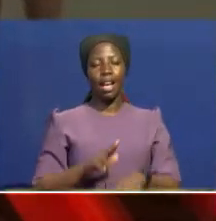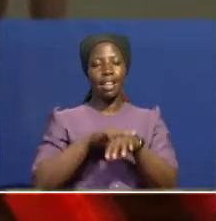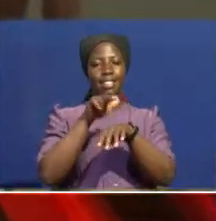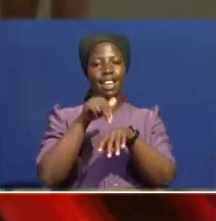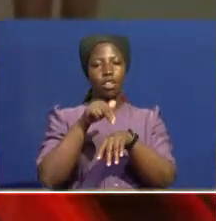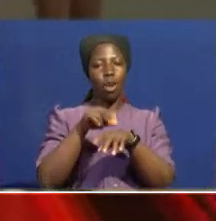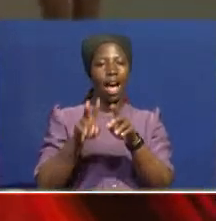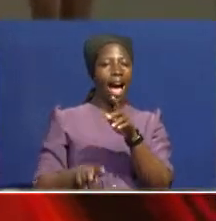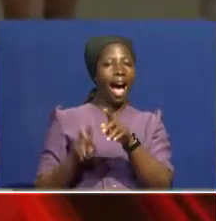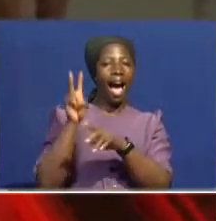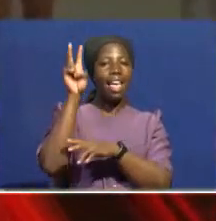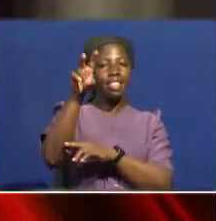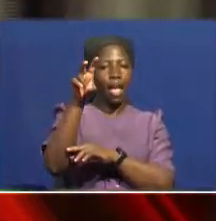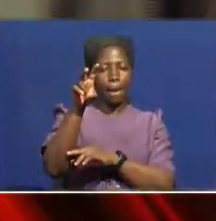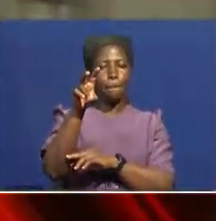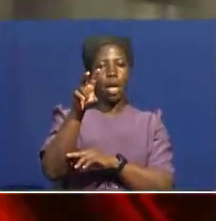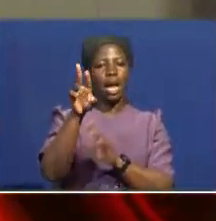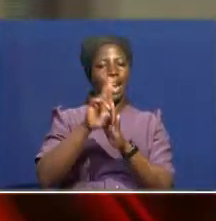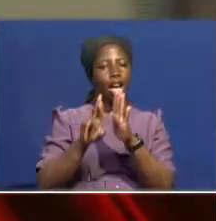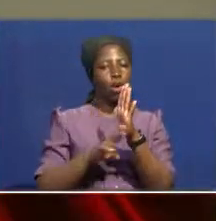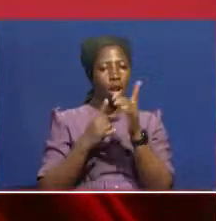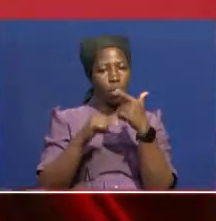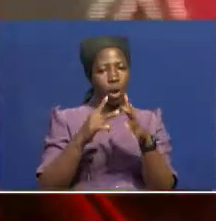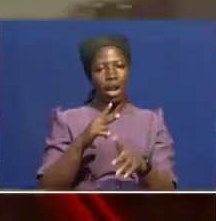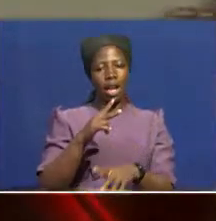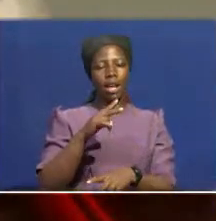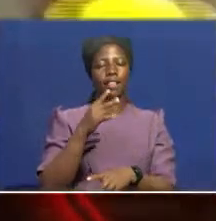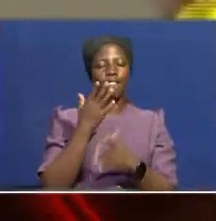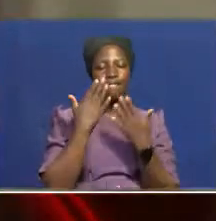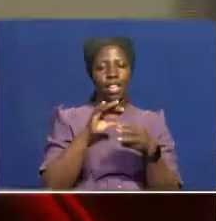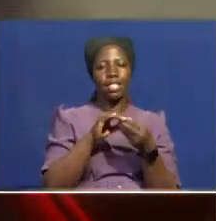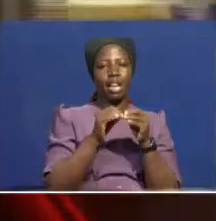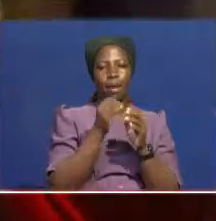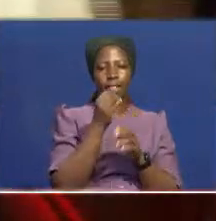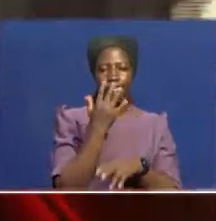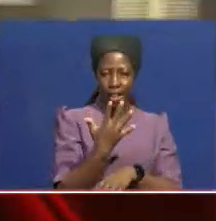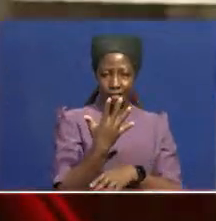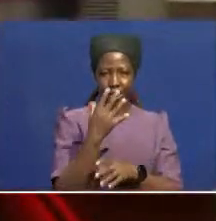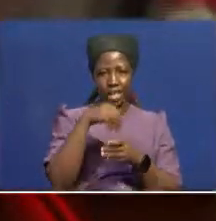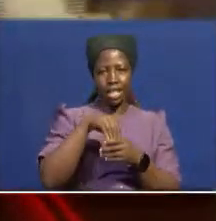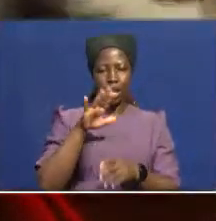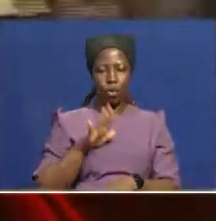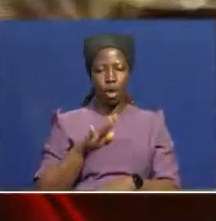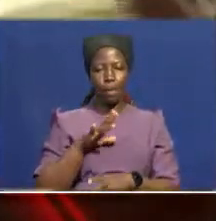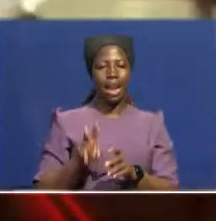National high jump record holder Zedi Jasire finished fifth in the women's high jump final.